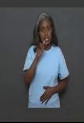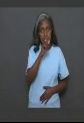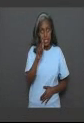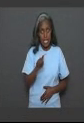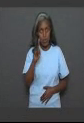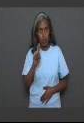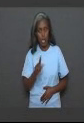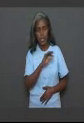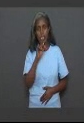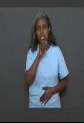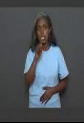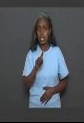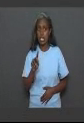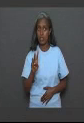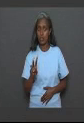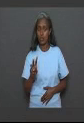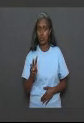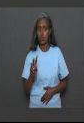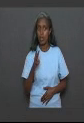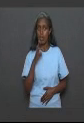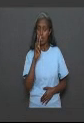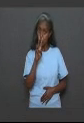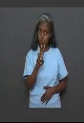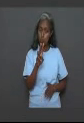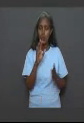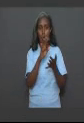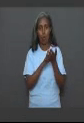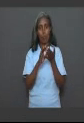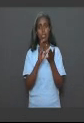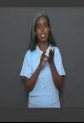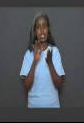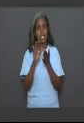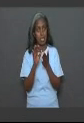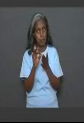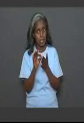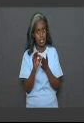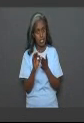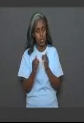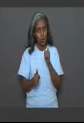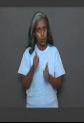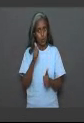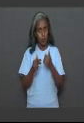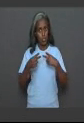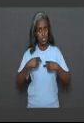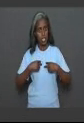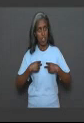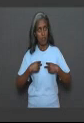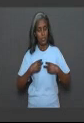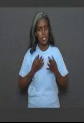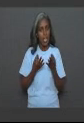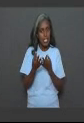Z1 and Z2 are two complex numbers which have